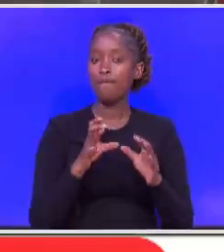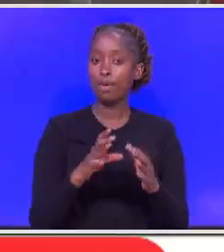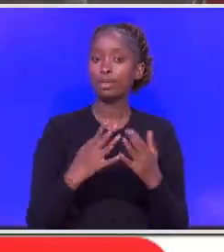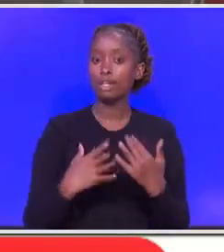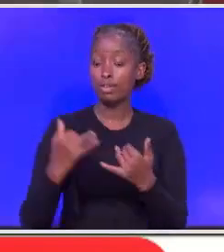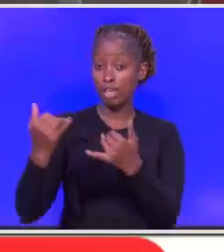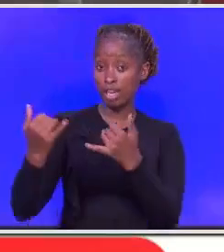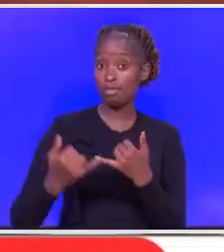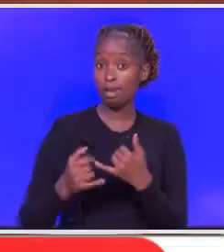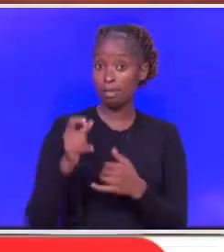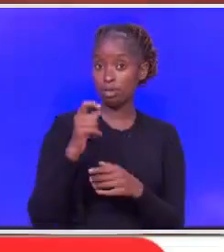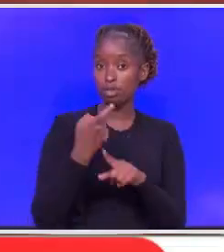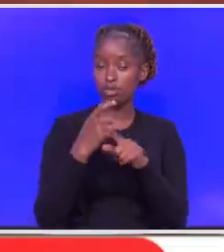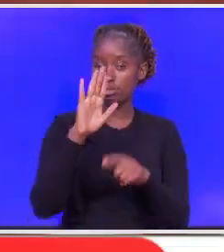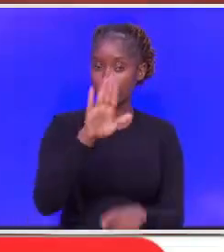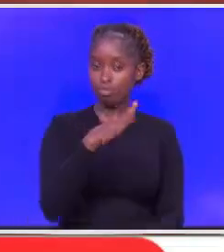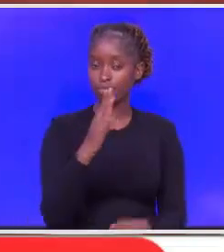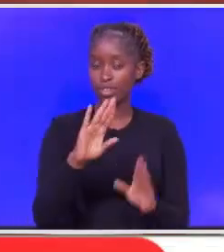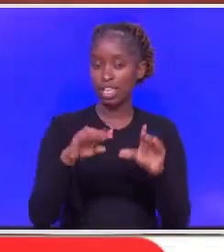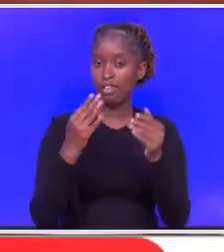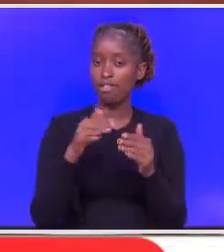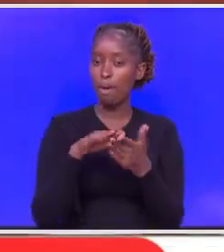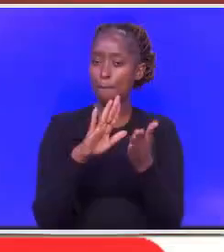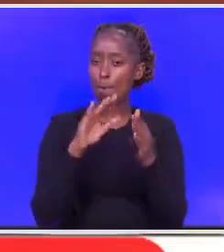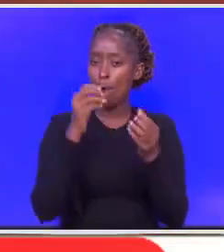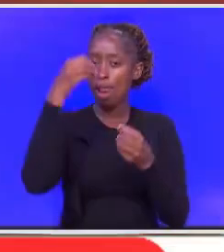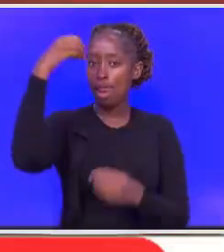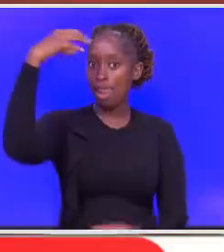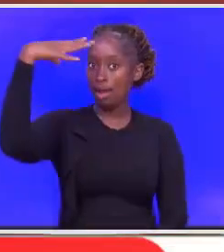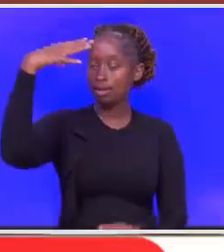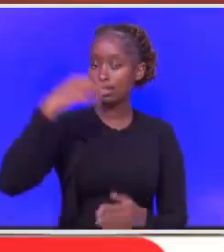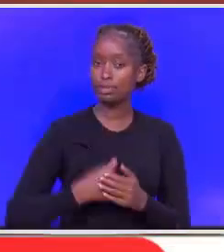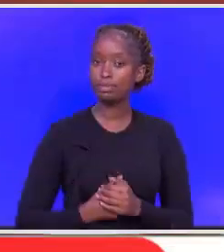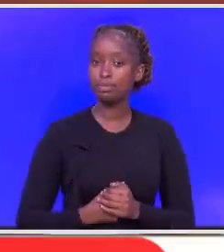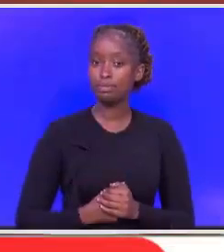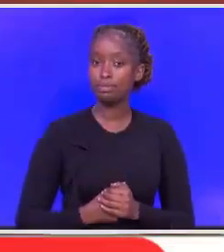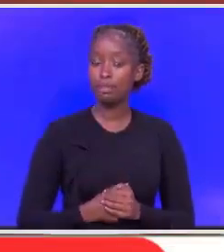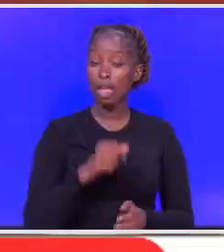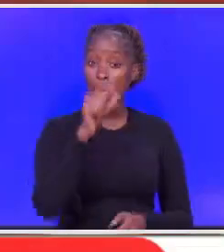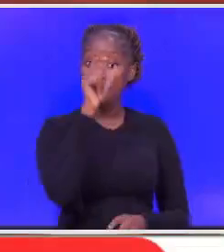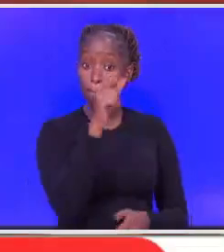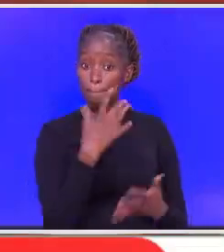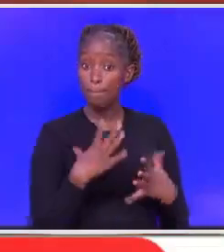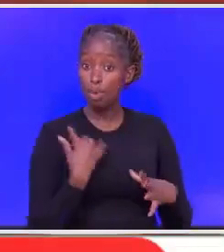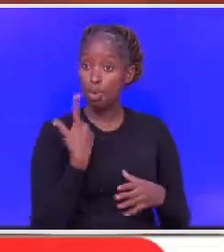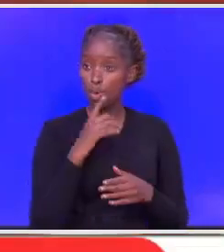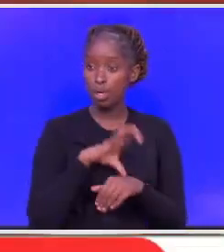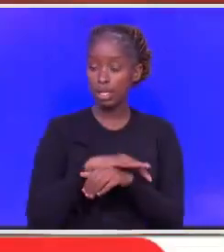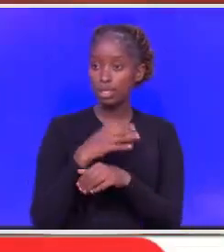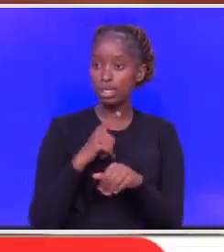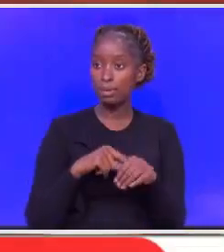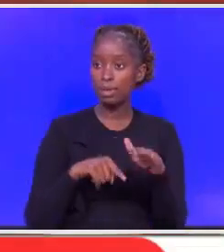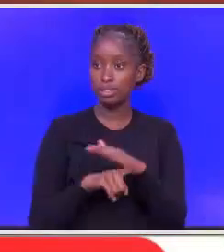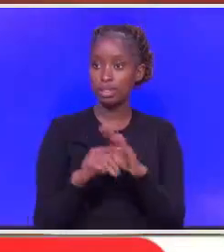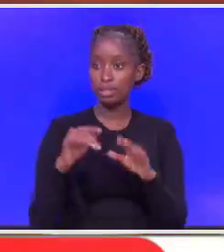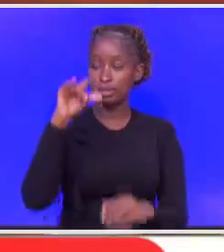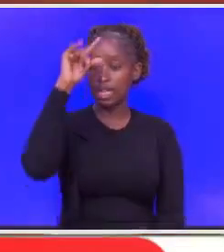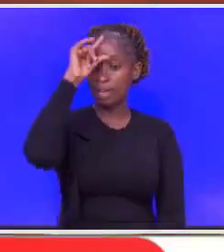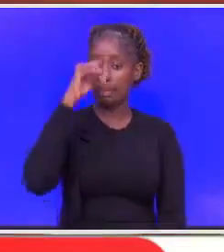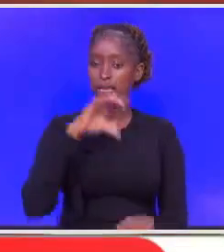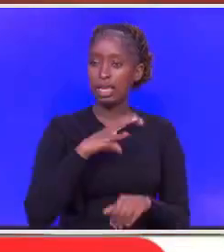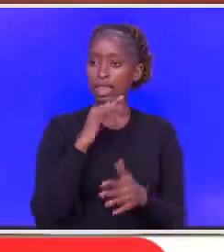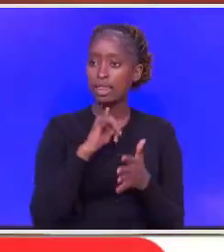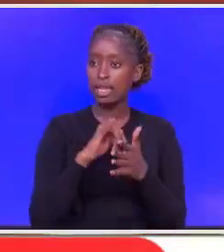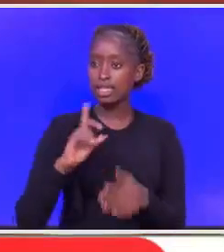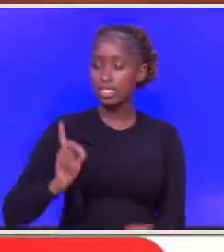ikulu kutoa mwanga zaidi. The people that he found when he came in as governor, did he find that they were satisfied that these bills are either